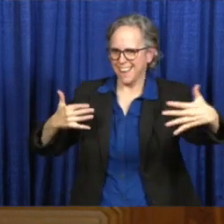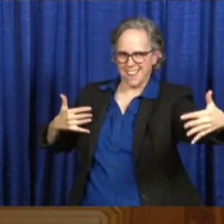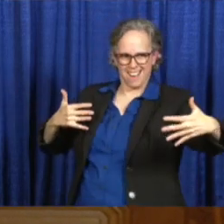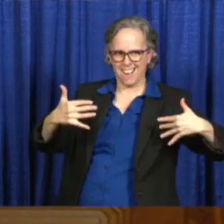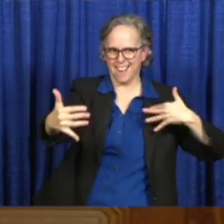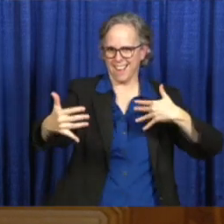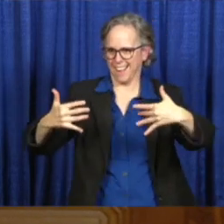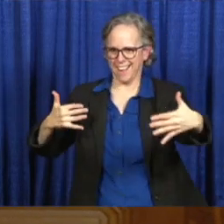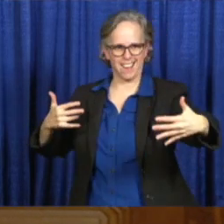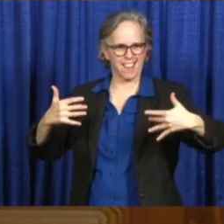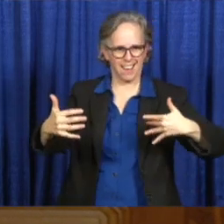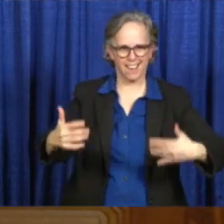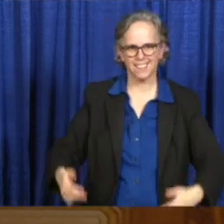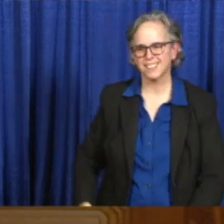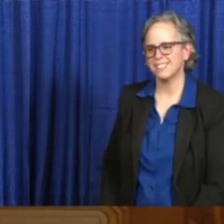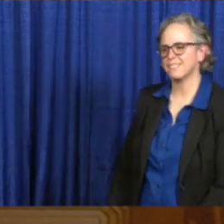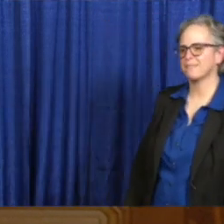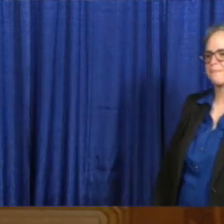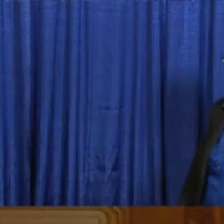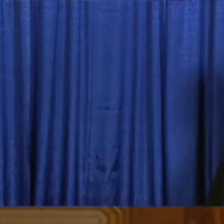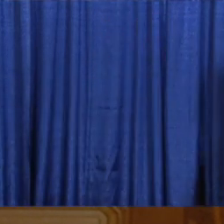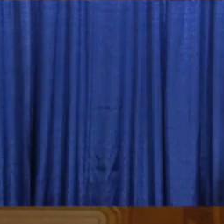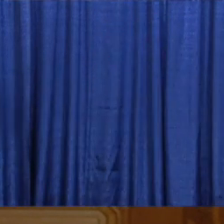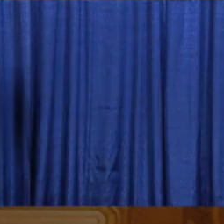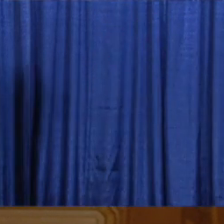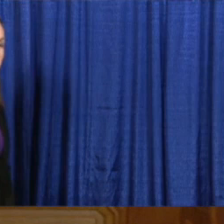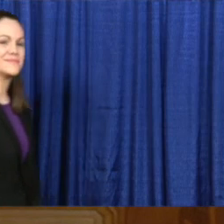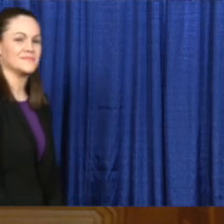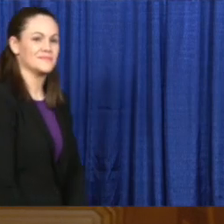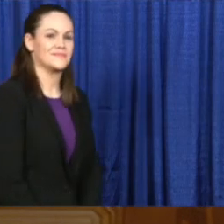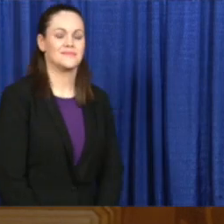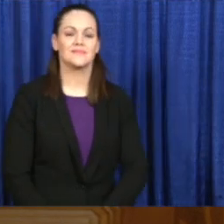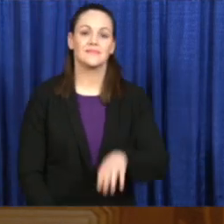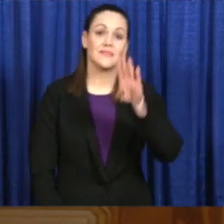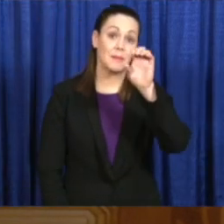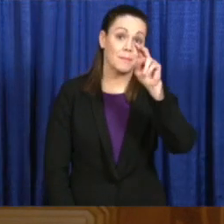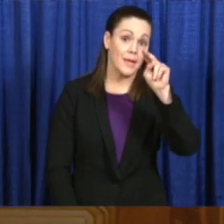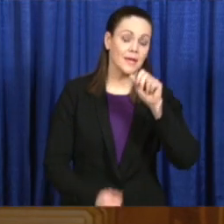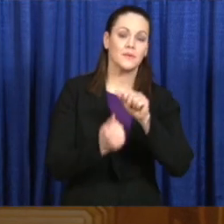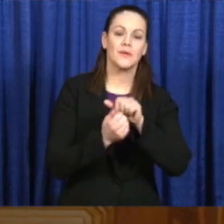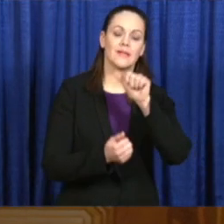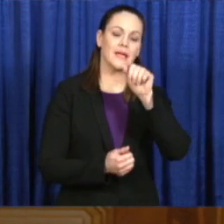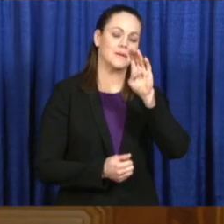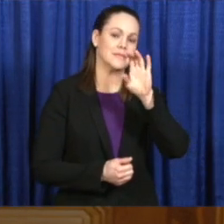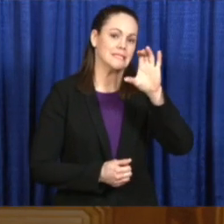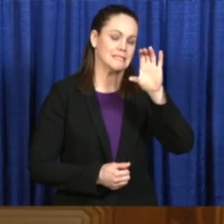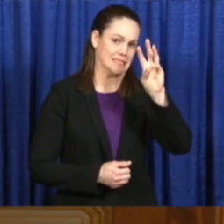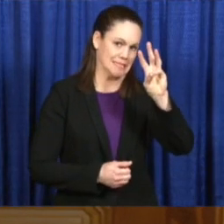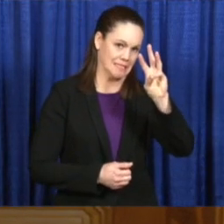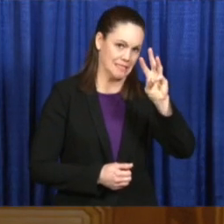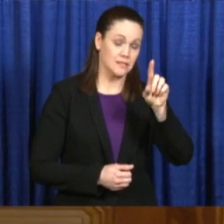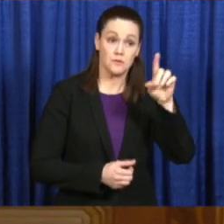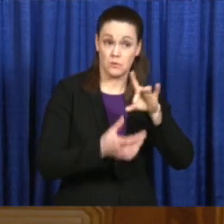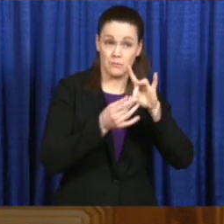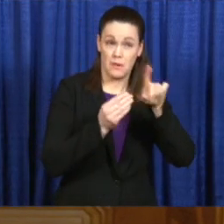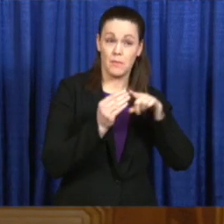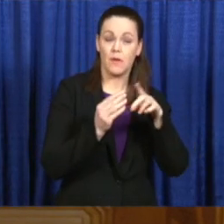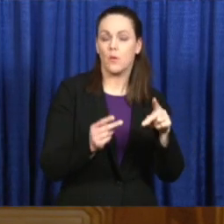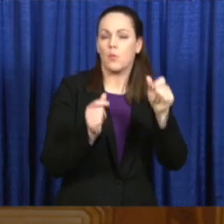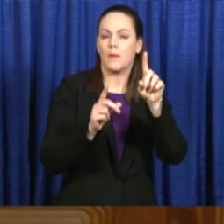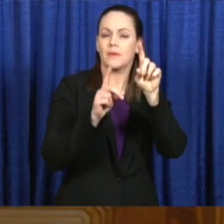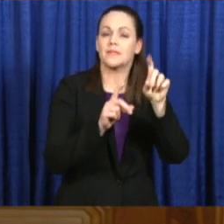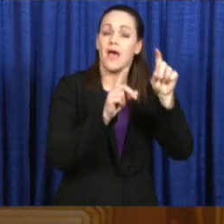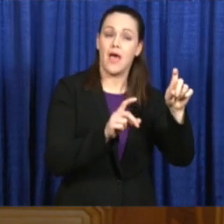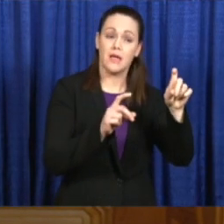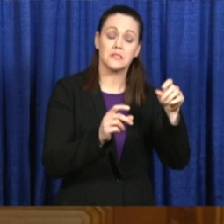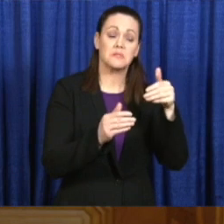Hi, Governor. Ben Garbrick with ABC6 and Fox 28 in Columbus. My question is about the testing. You mentioned having some of these rapid tests coming possibly within